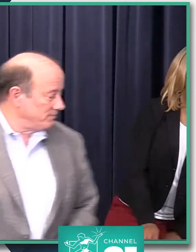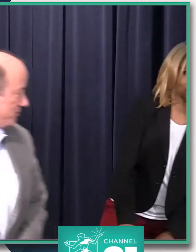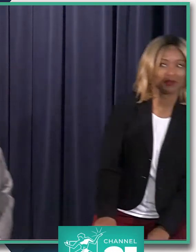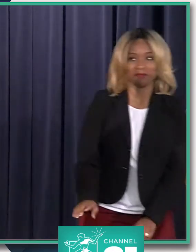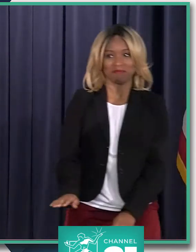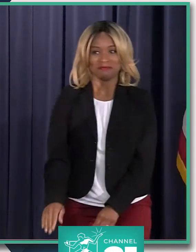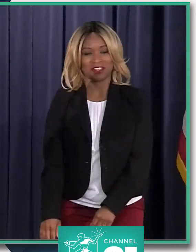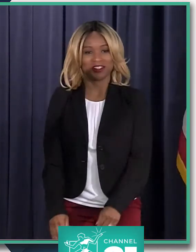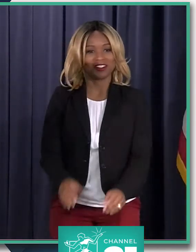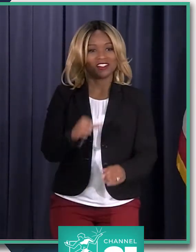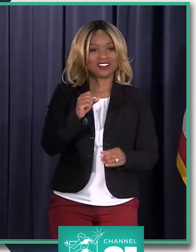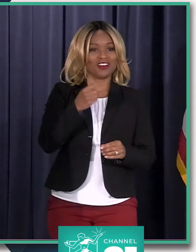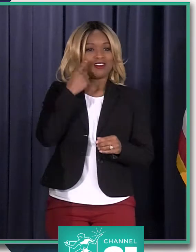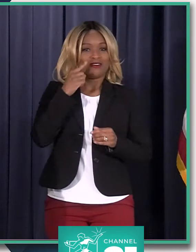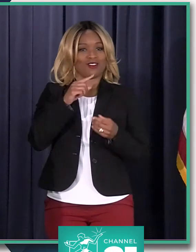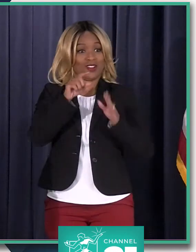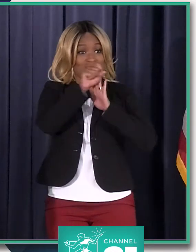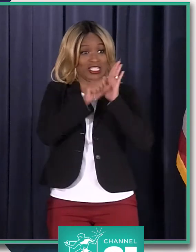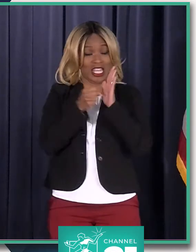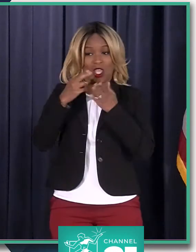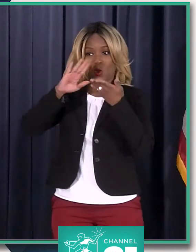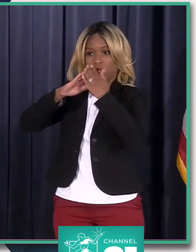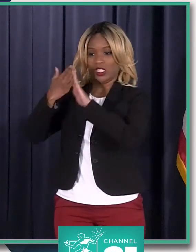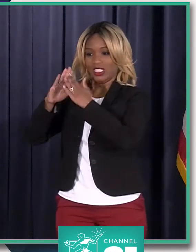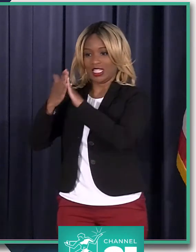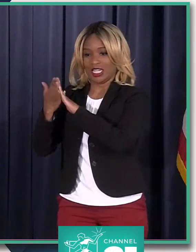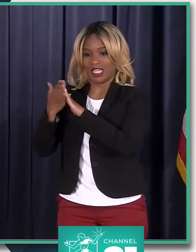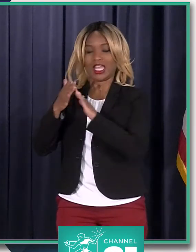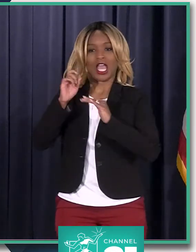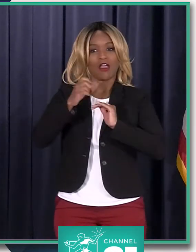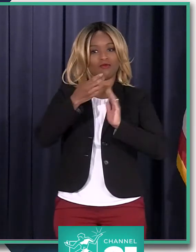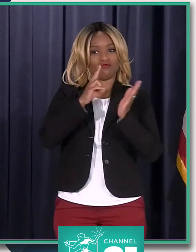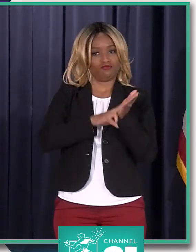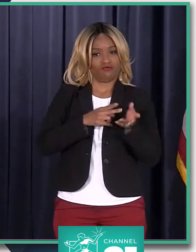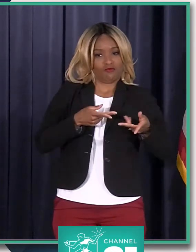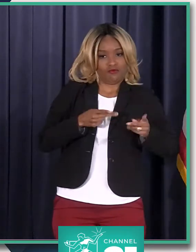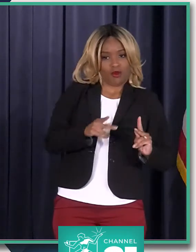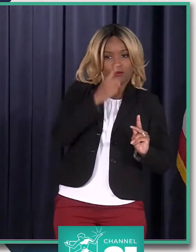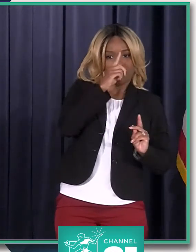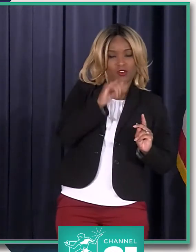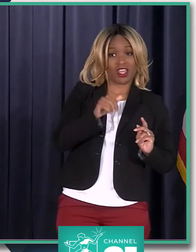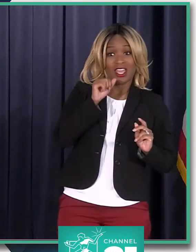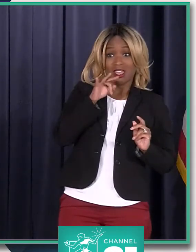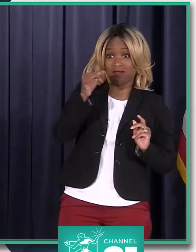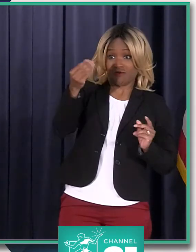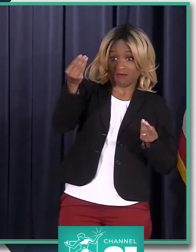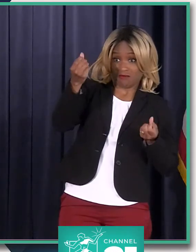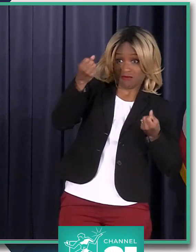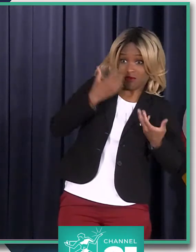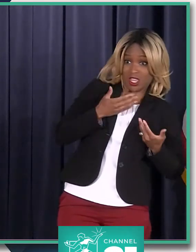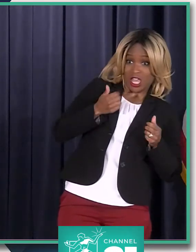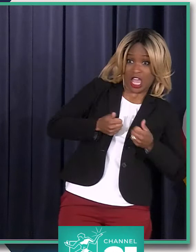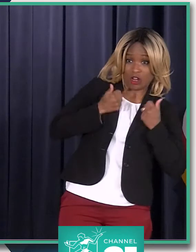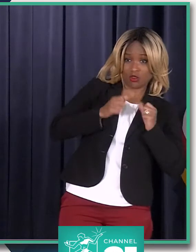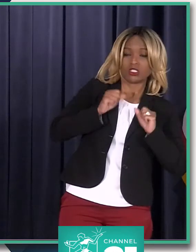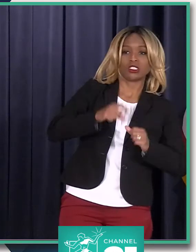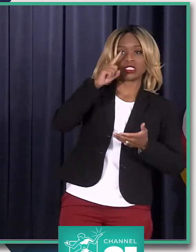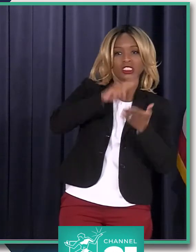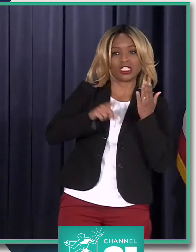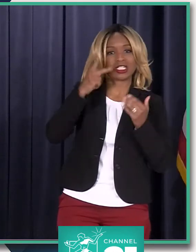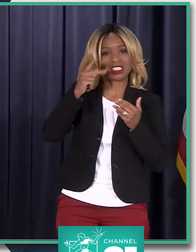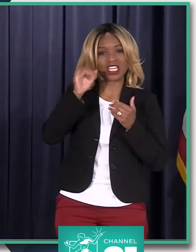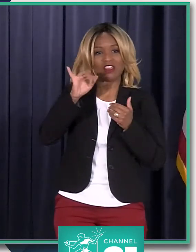and per the city. They have to be in compliance and they have to pull a permit for that. So if you can provide the address for me, I can check and see if they